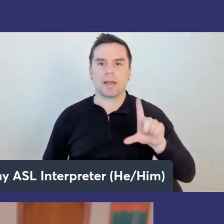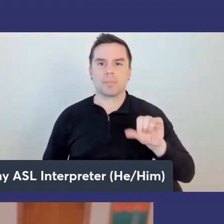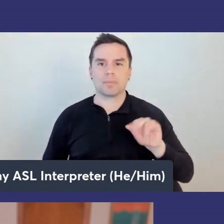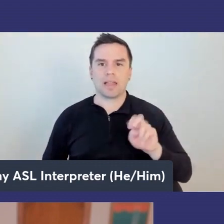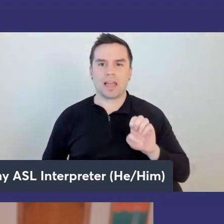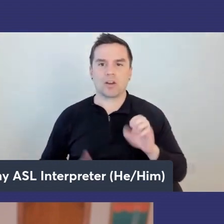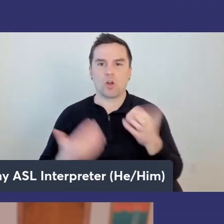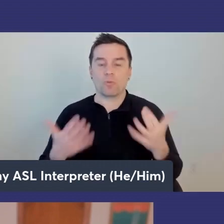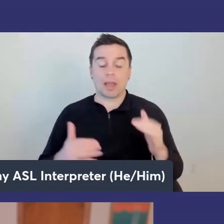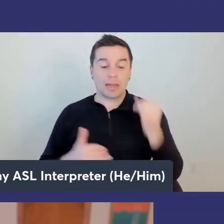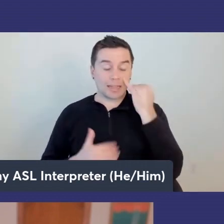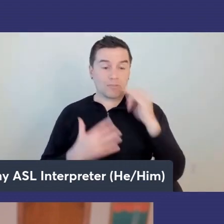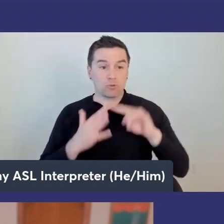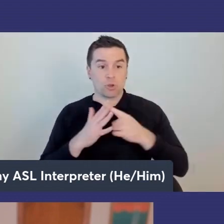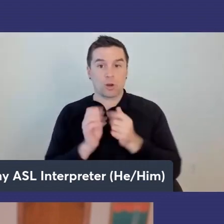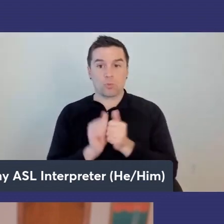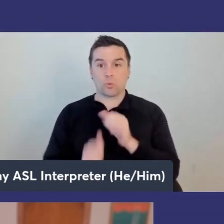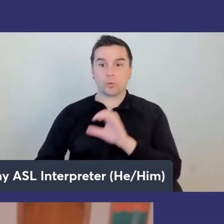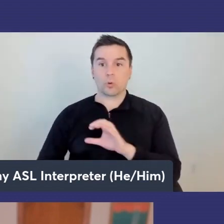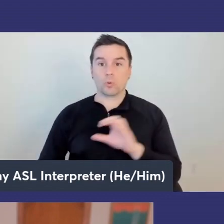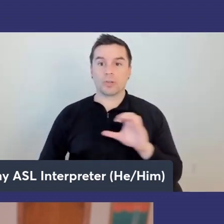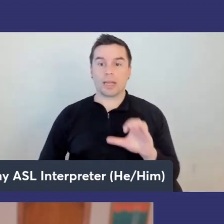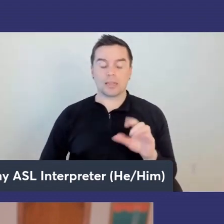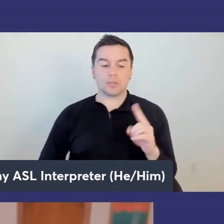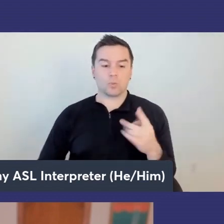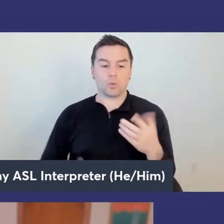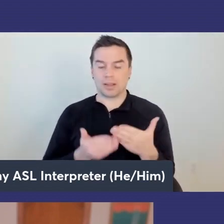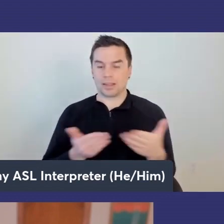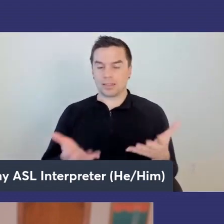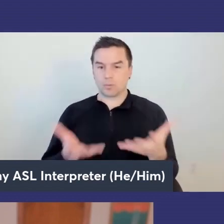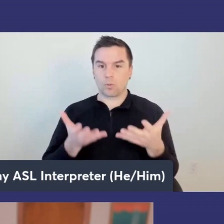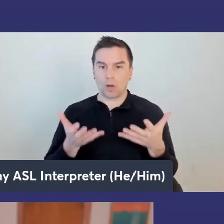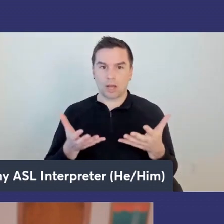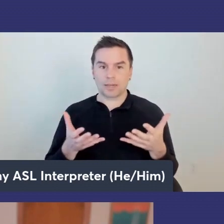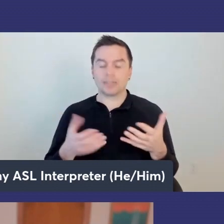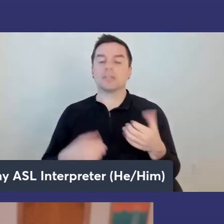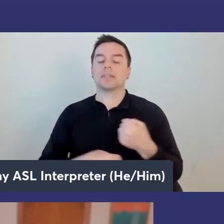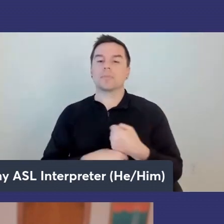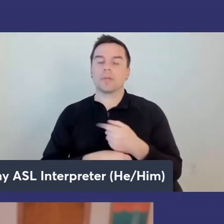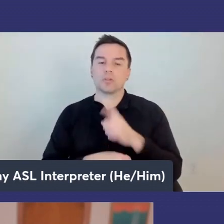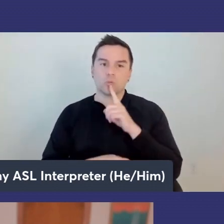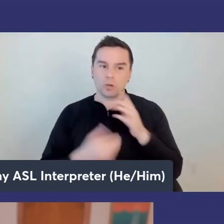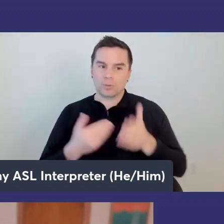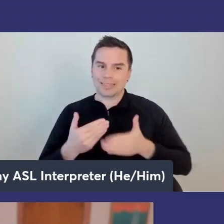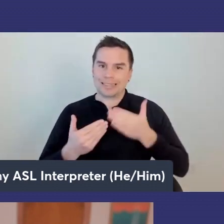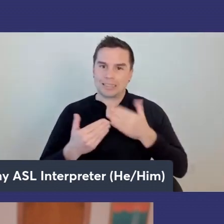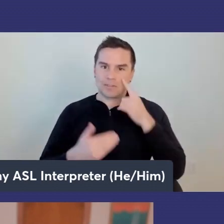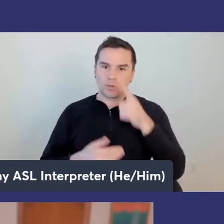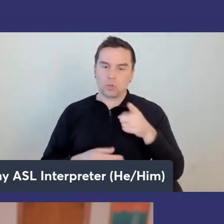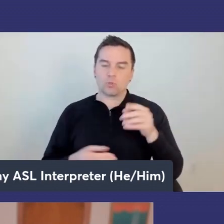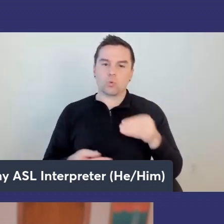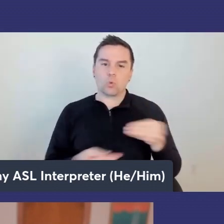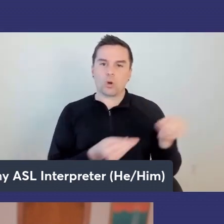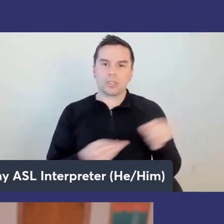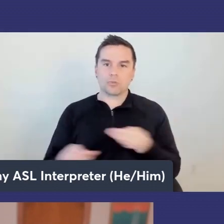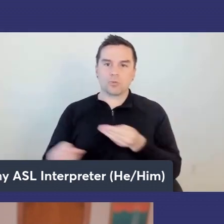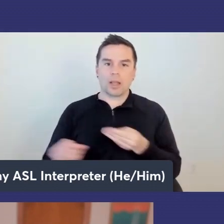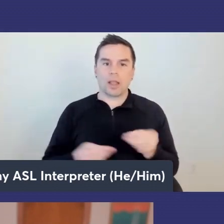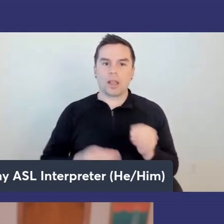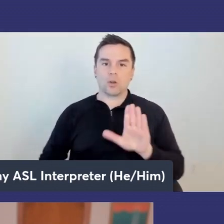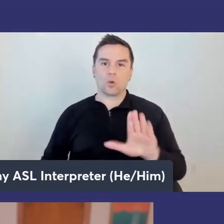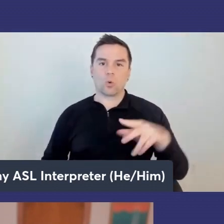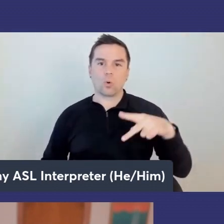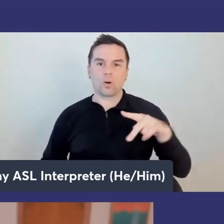CodeCatalyst, one of the things we wanted to do is make it easier for you to orchestrate your pipelines, right? And so we've got both a visual editor on the pipelines, as well